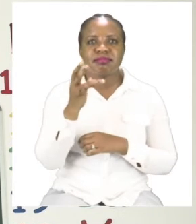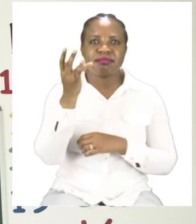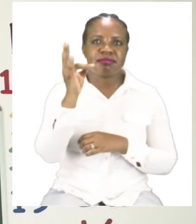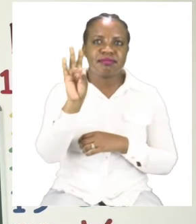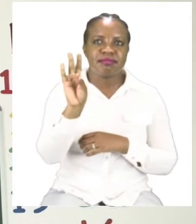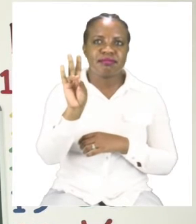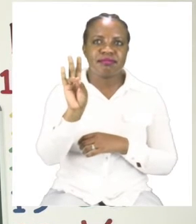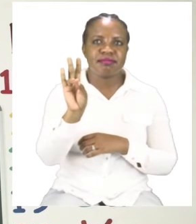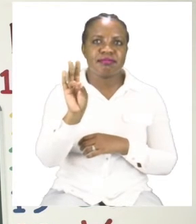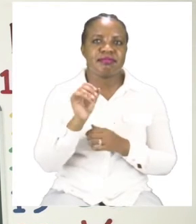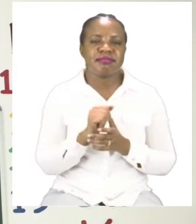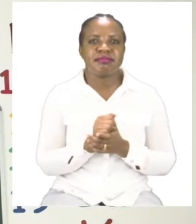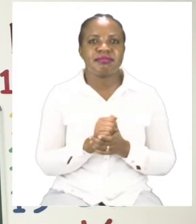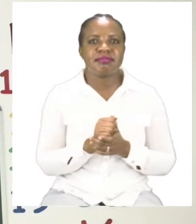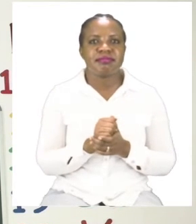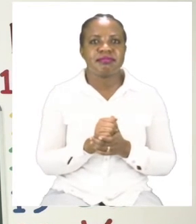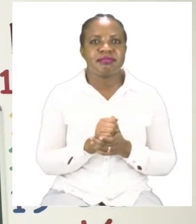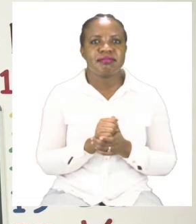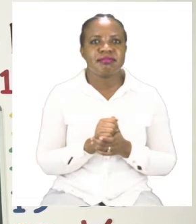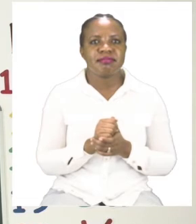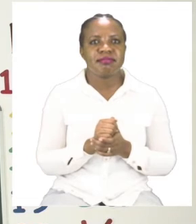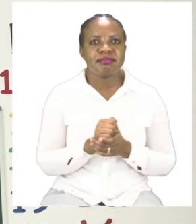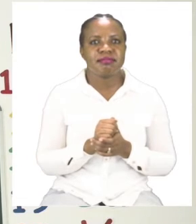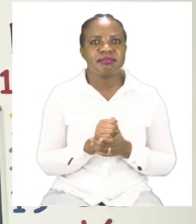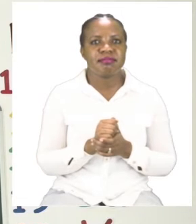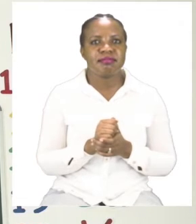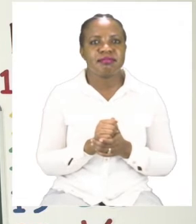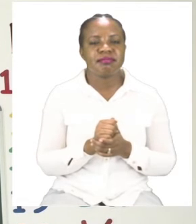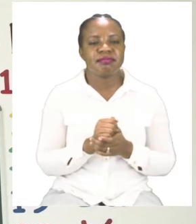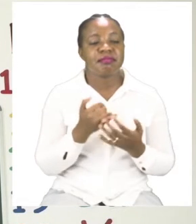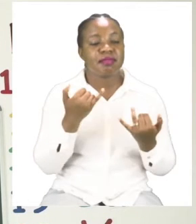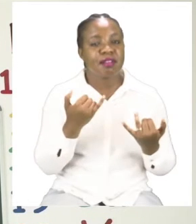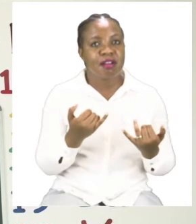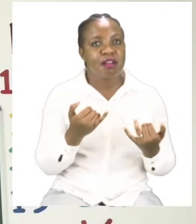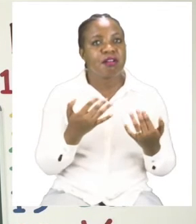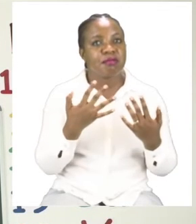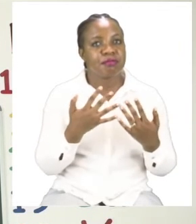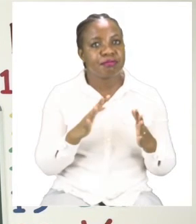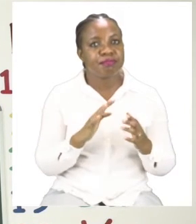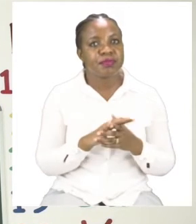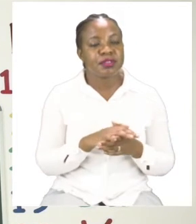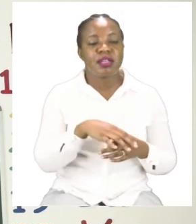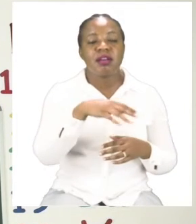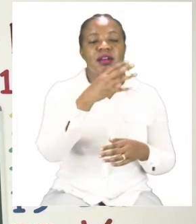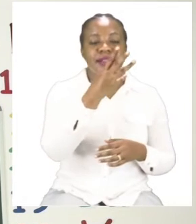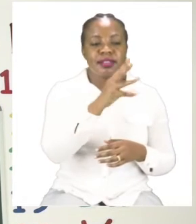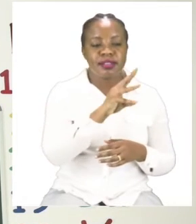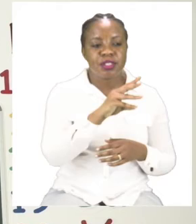7. Now the sum is complete because the sum now says